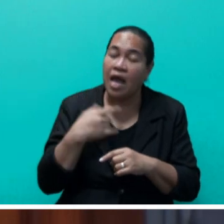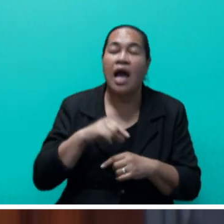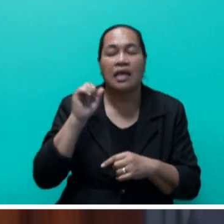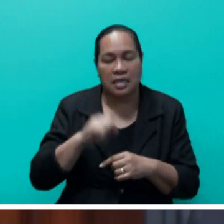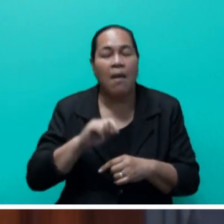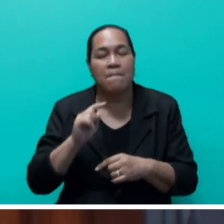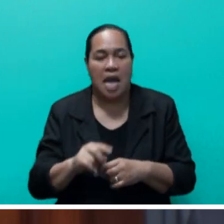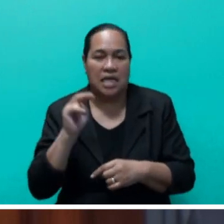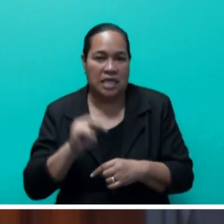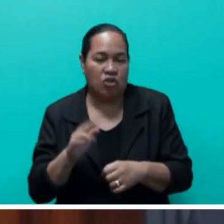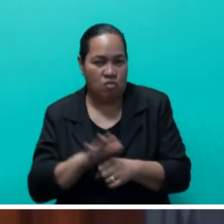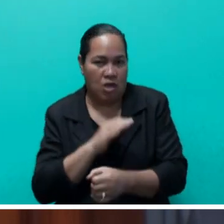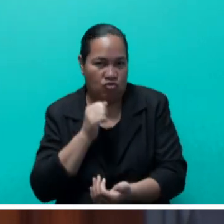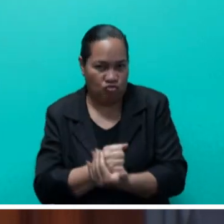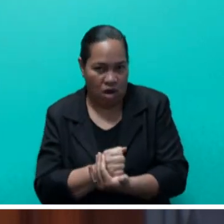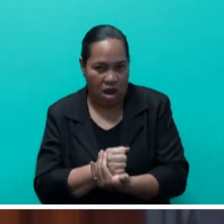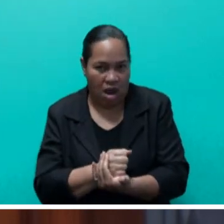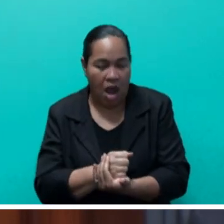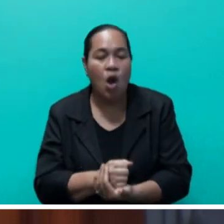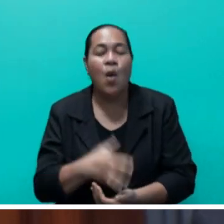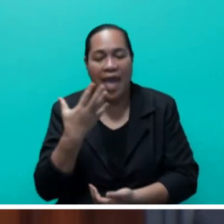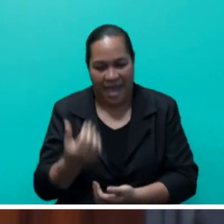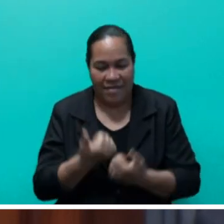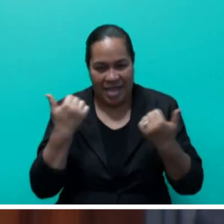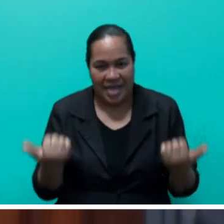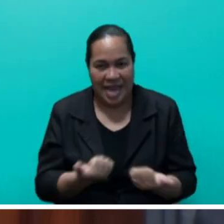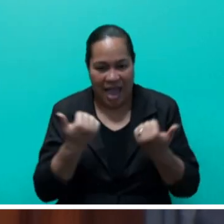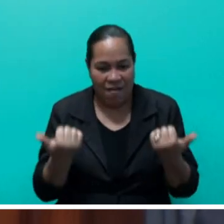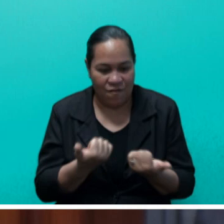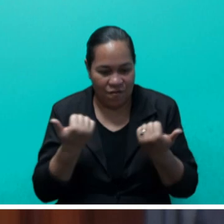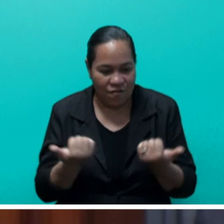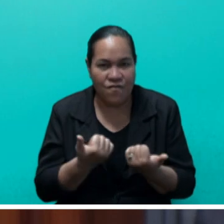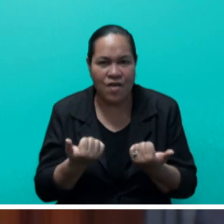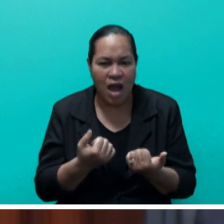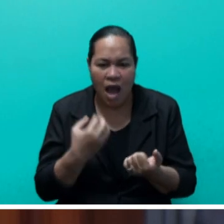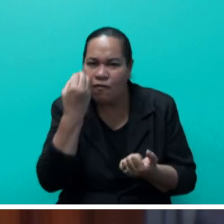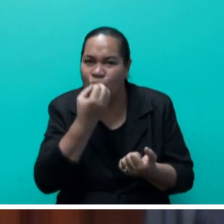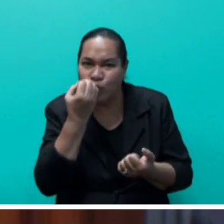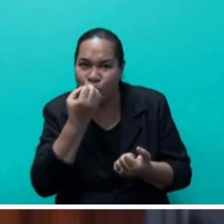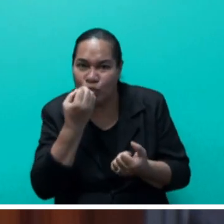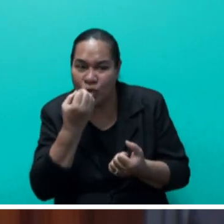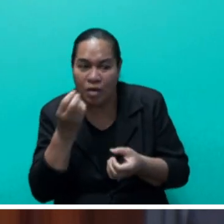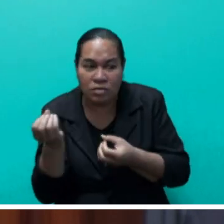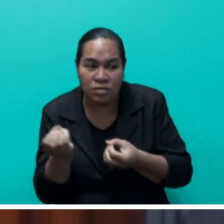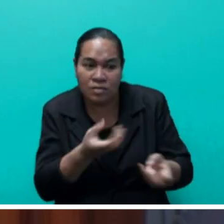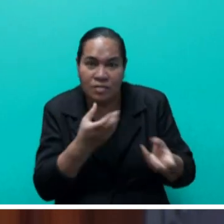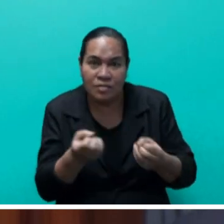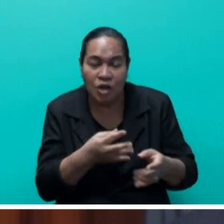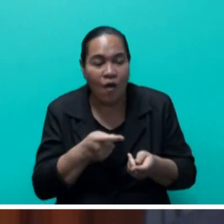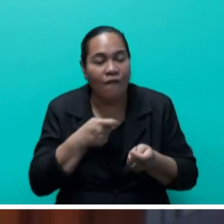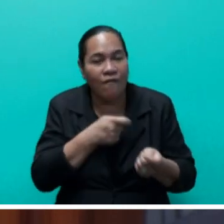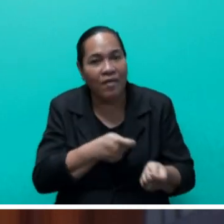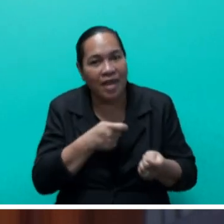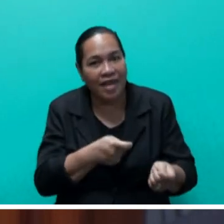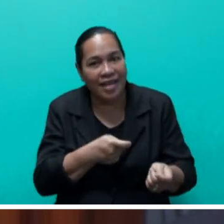ensure that we have enough raw materials feeding our processing facilities. Processing facilities that handle and